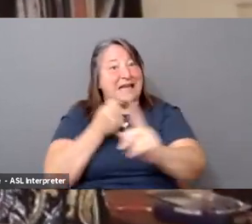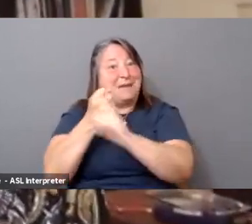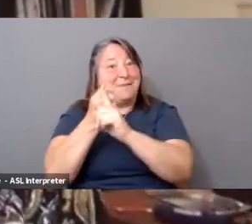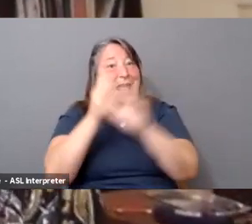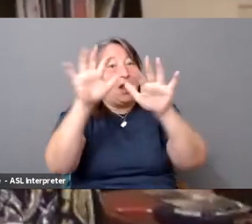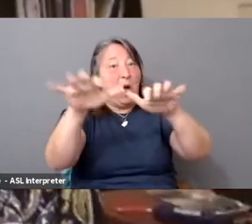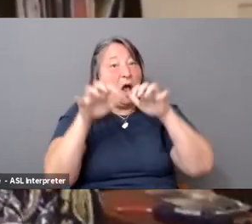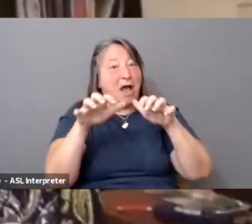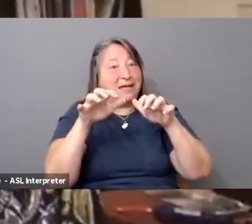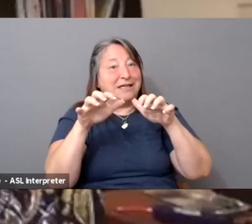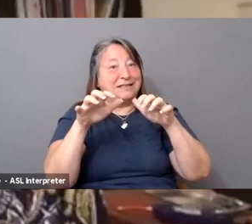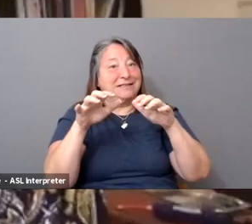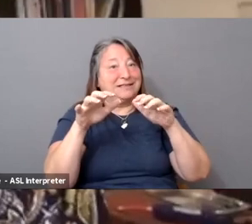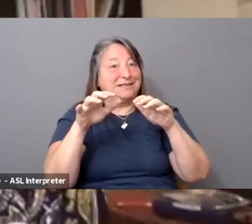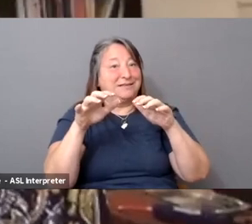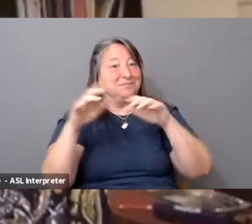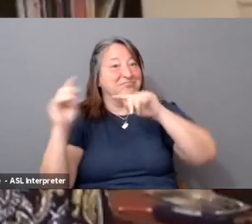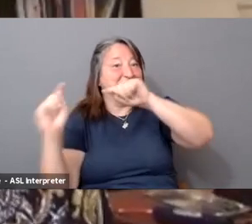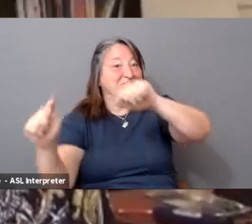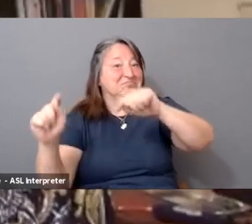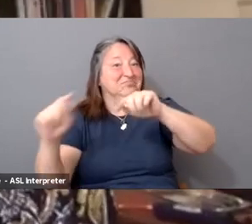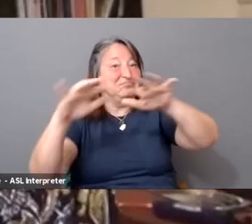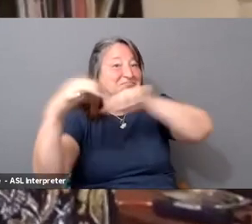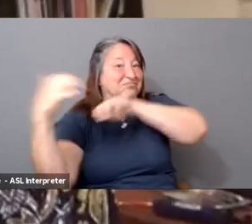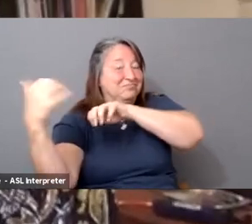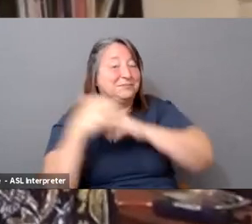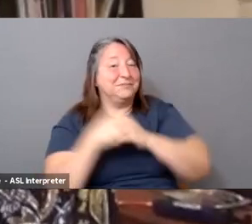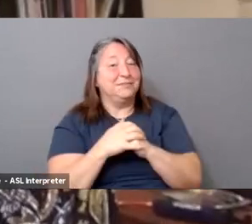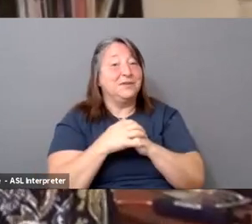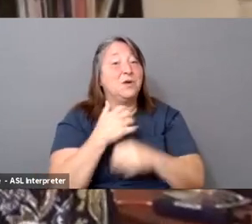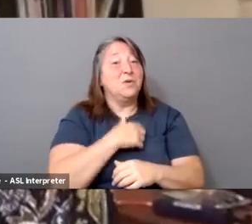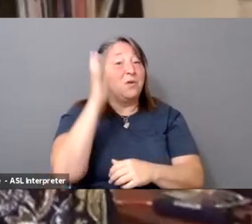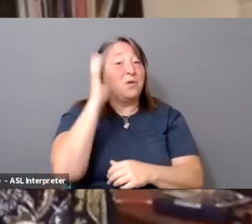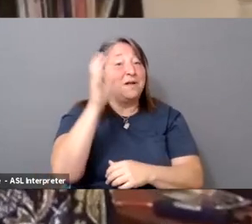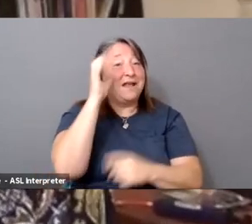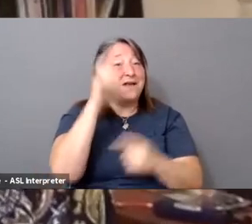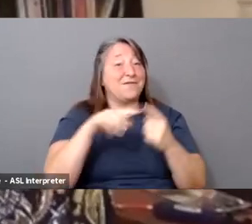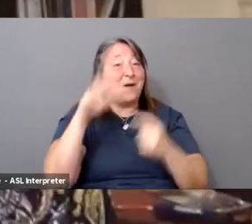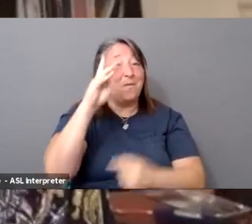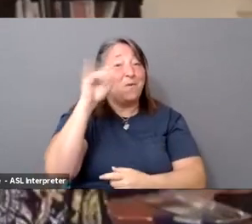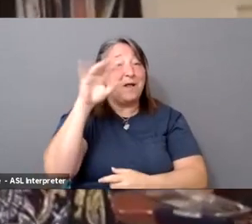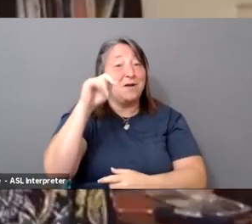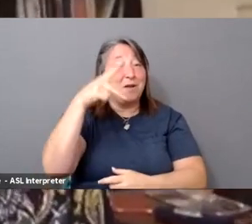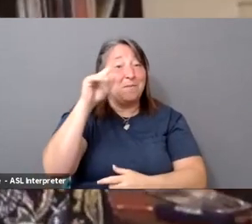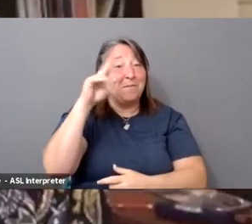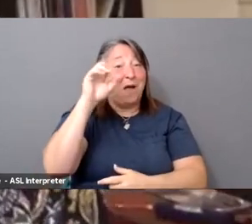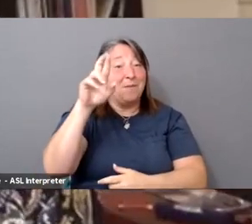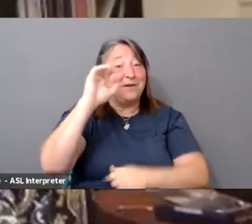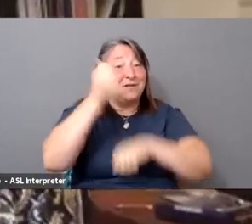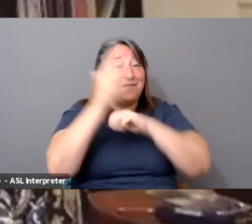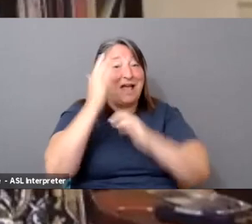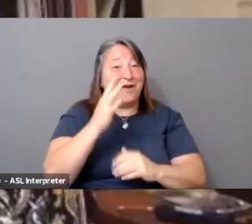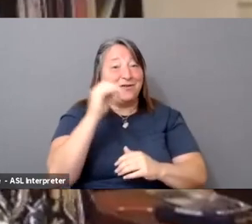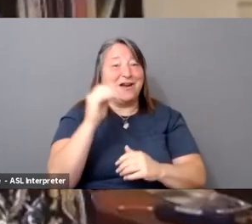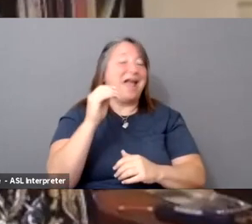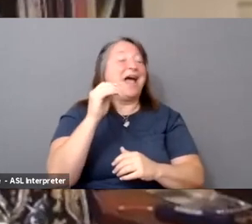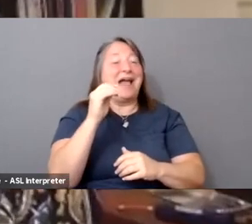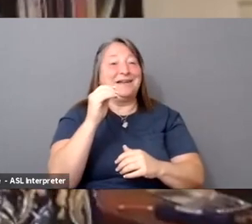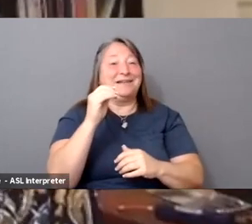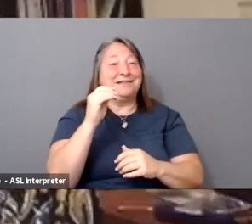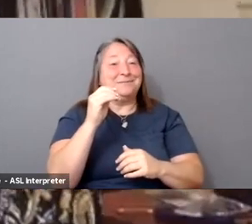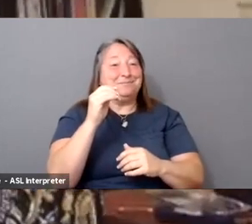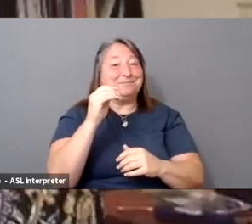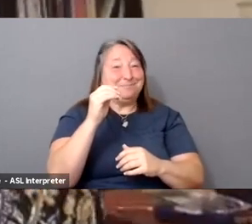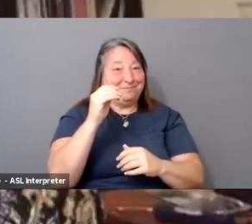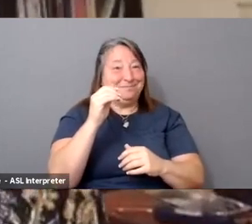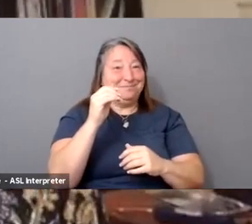we will uncover the answer to this question when we hear from William Palmer, the founder and CEO of Movio, and also Dr. Caroline Hellman,